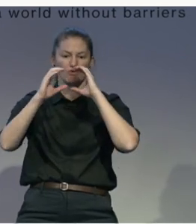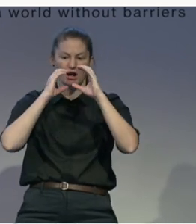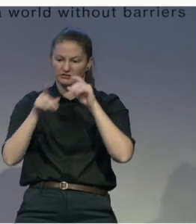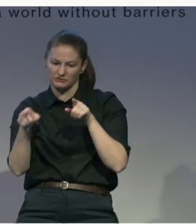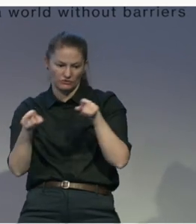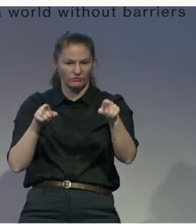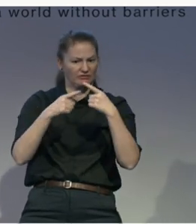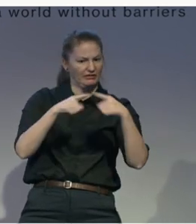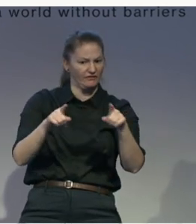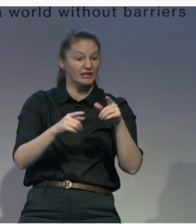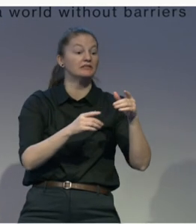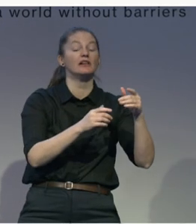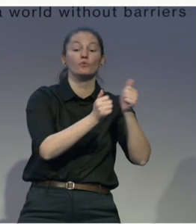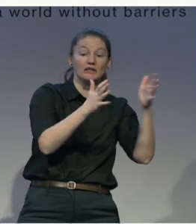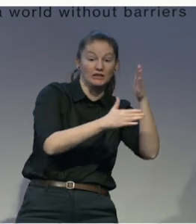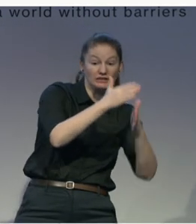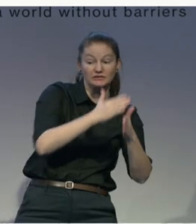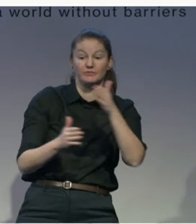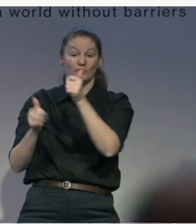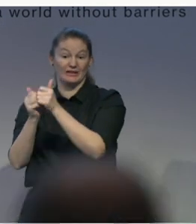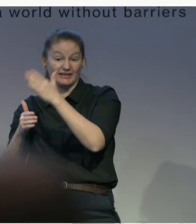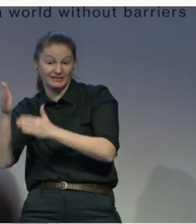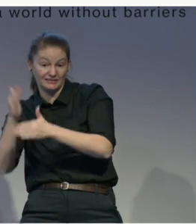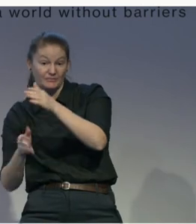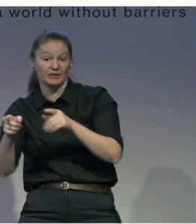and needs and authorities.